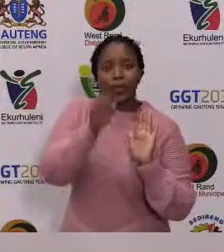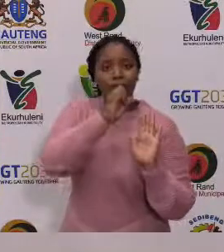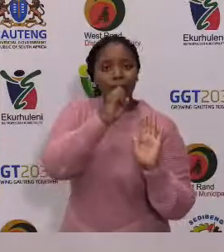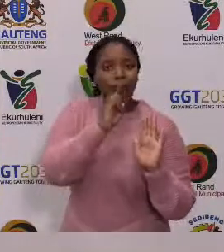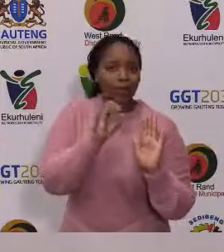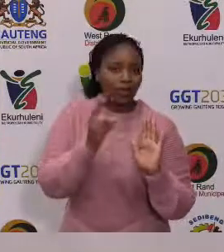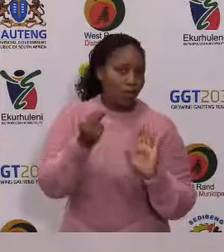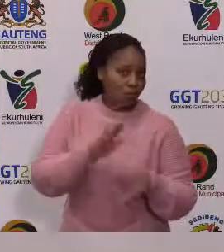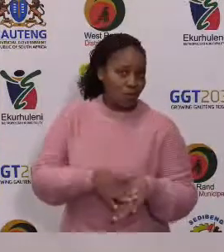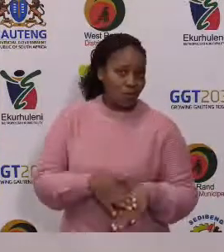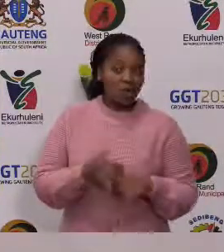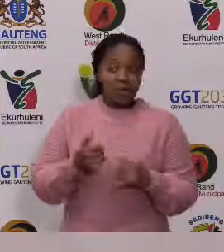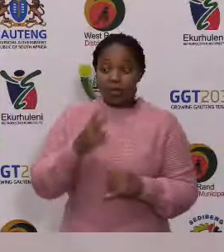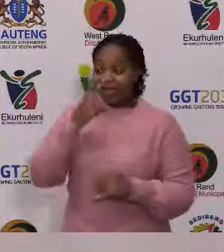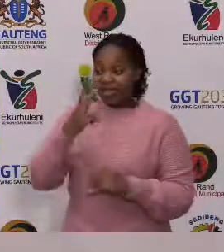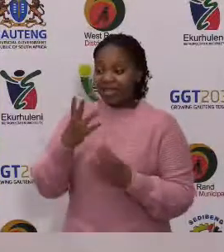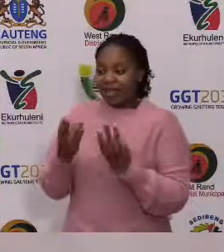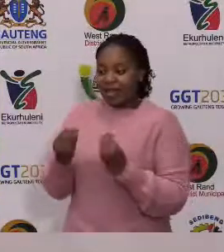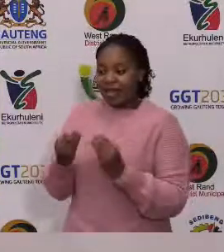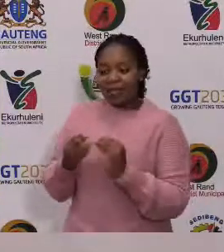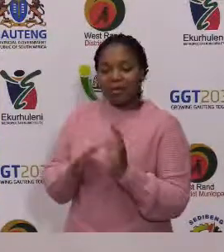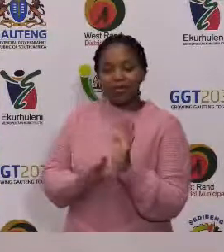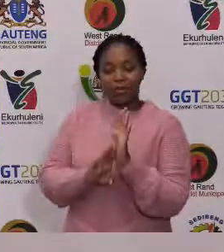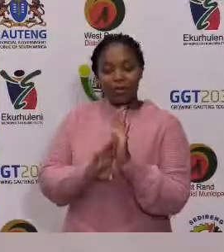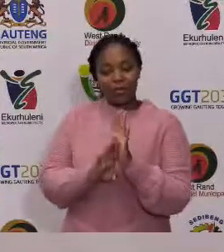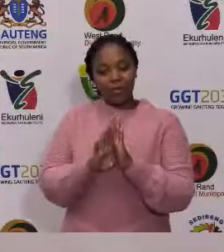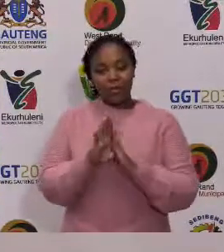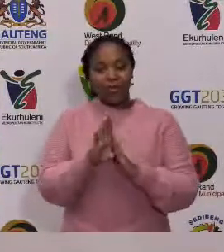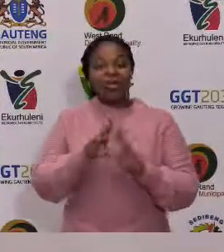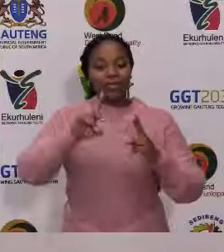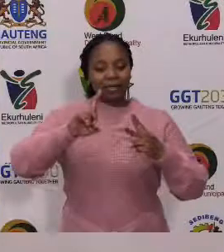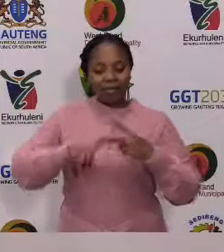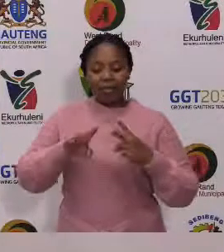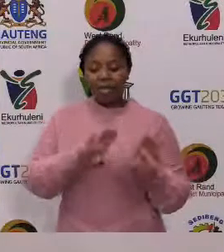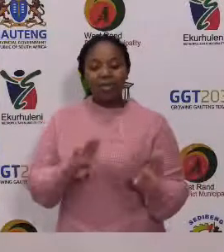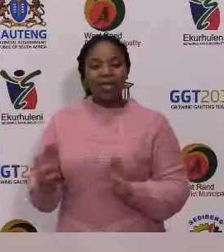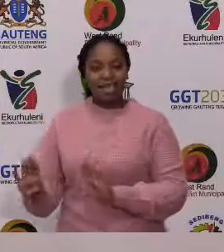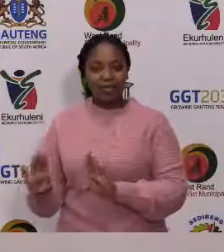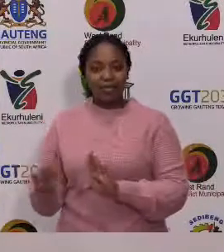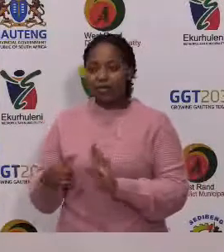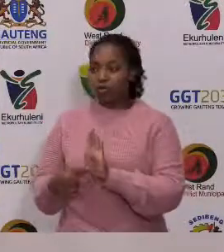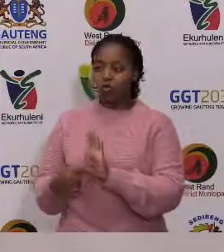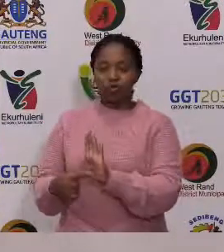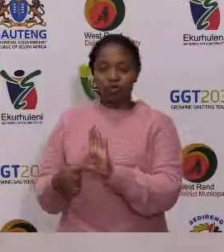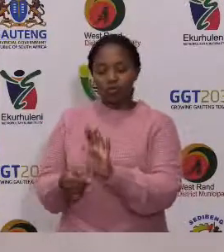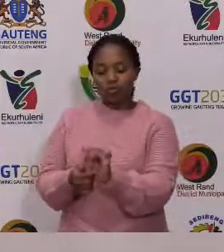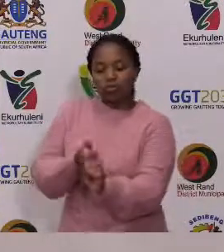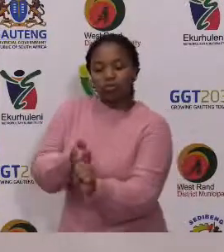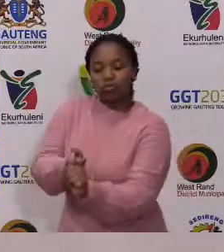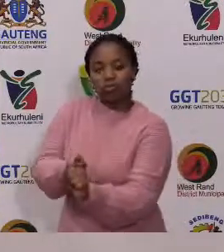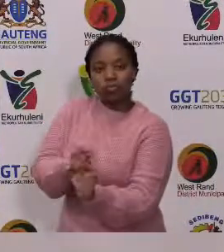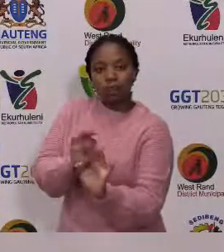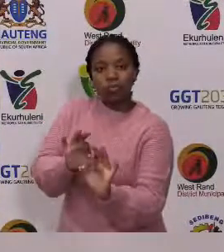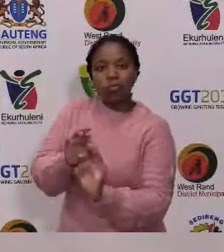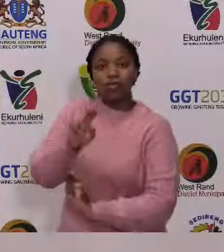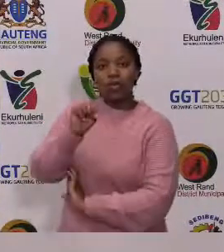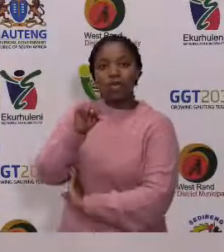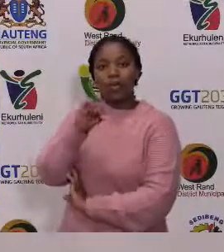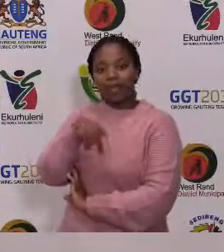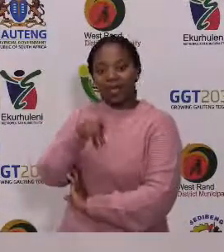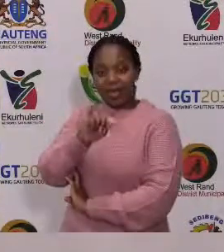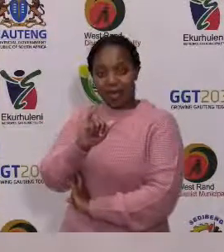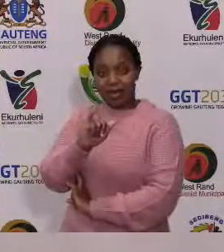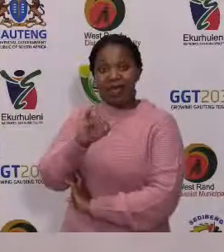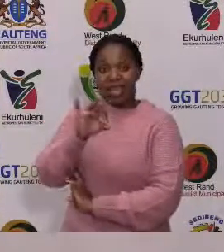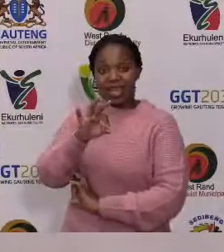are going up. The behaviors are also not showing adherence to NPIs. So if you put those two